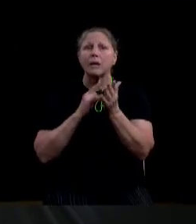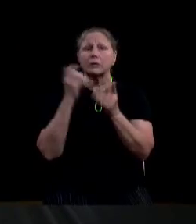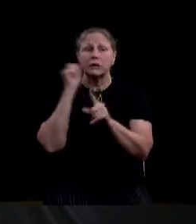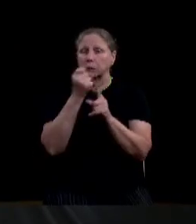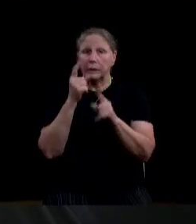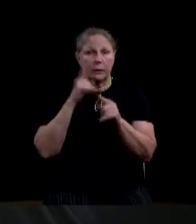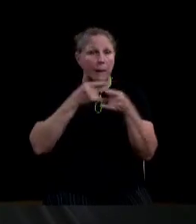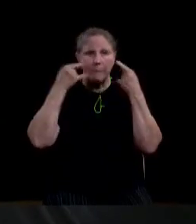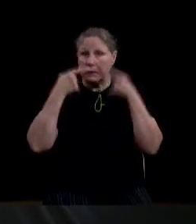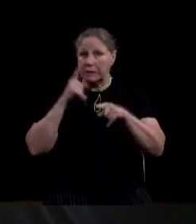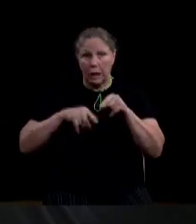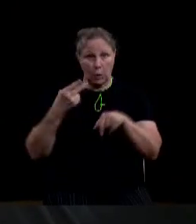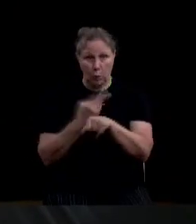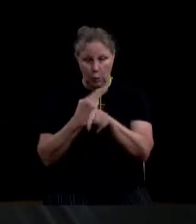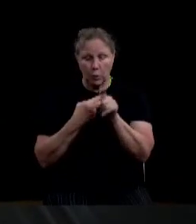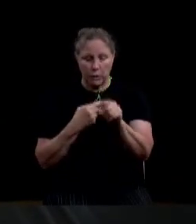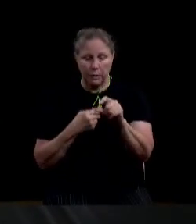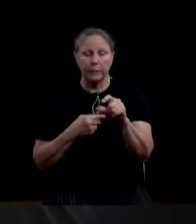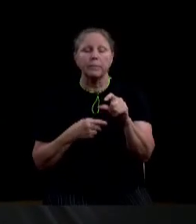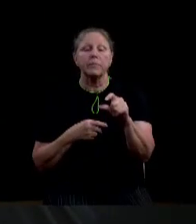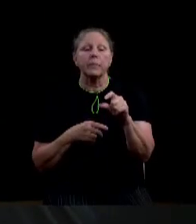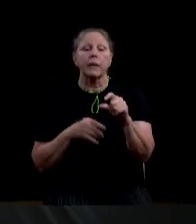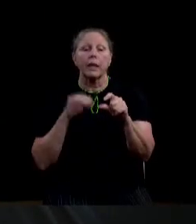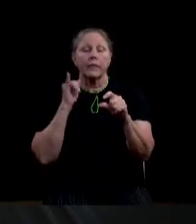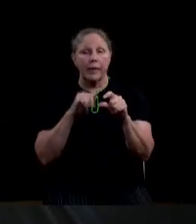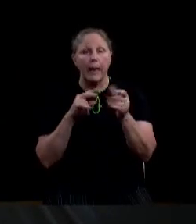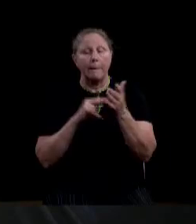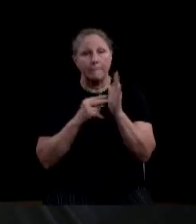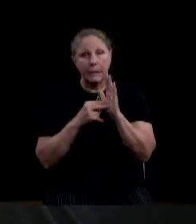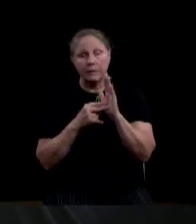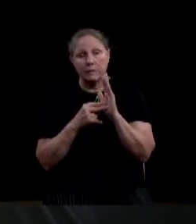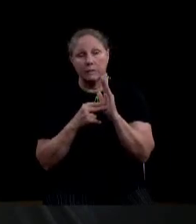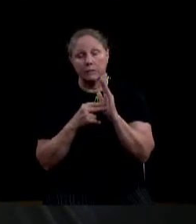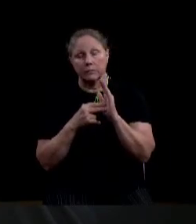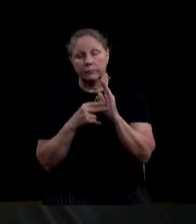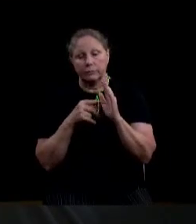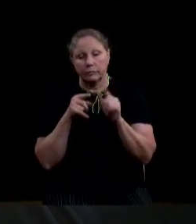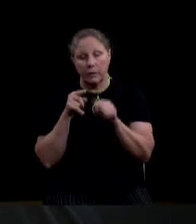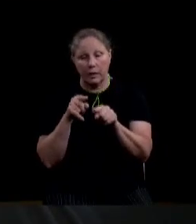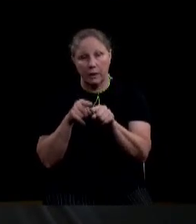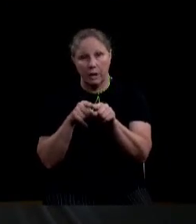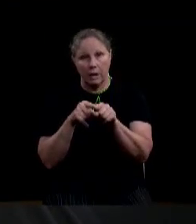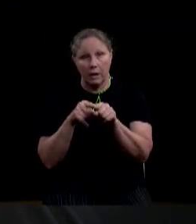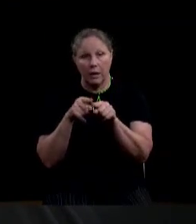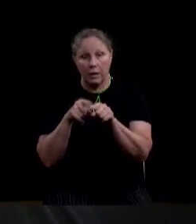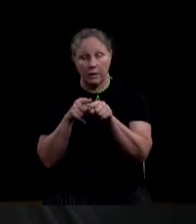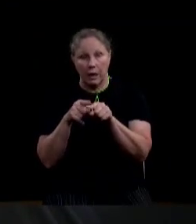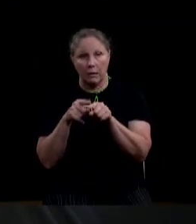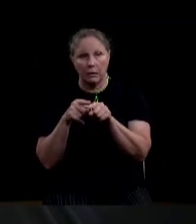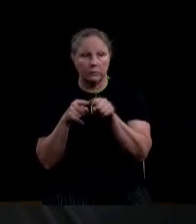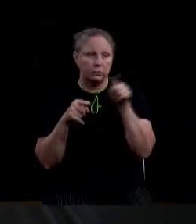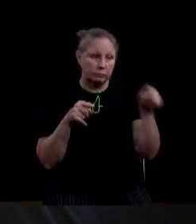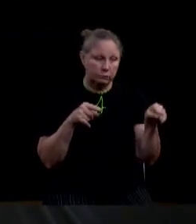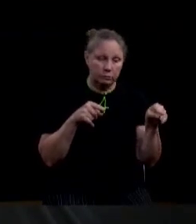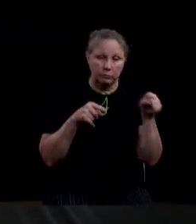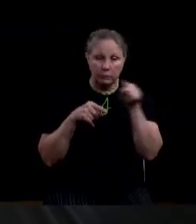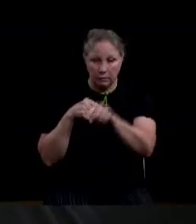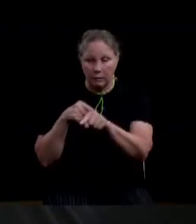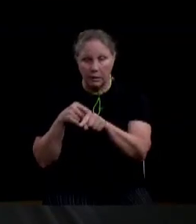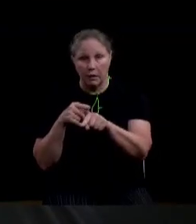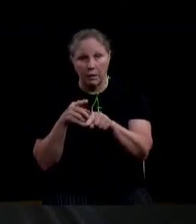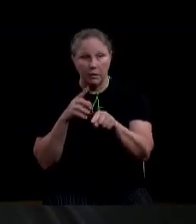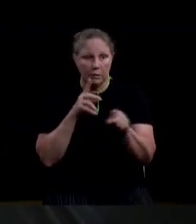that'll need to be a conversation with the business owners and the individual with the with the issue, that they